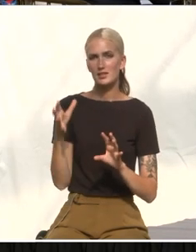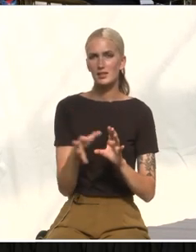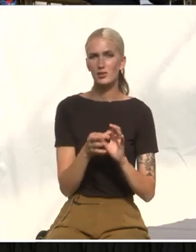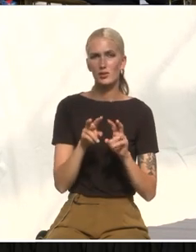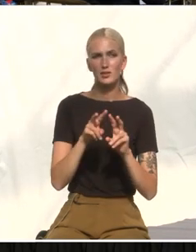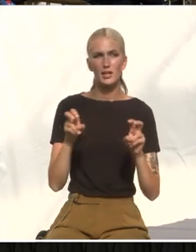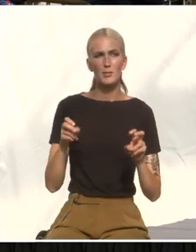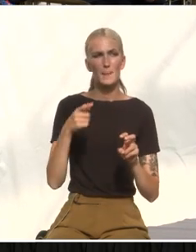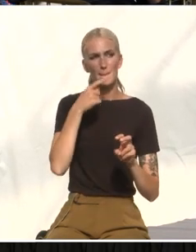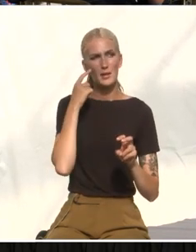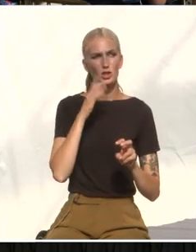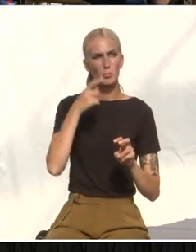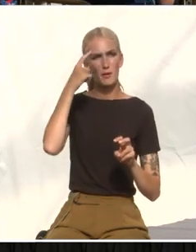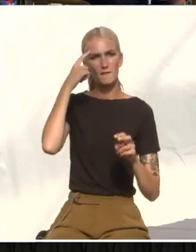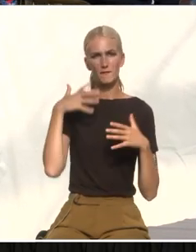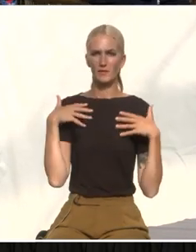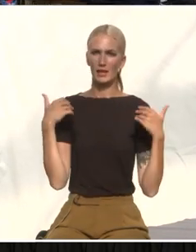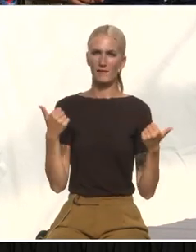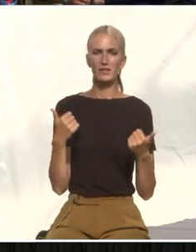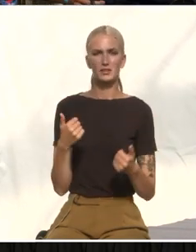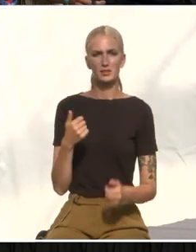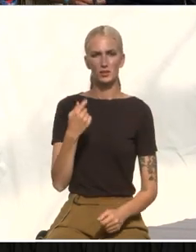health. The one hand is there.